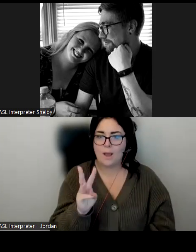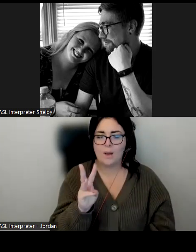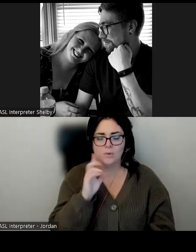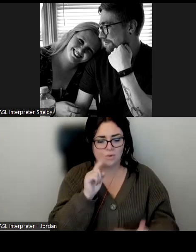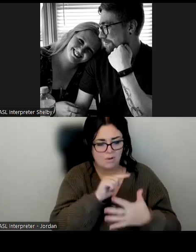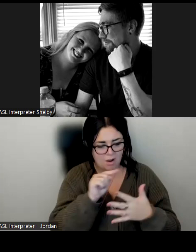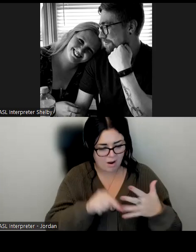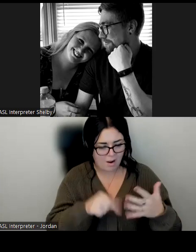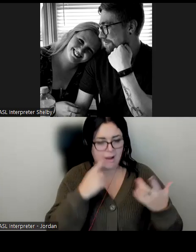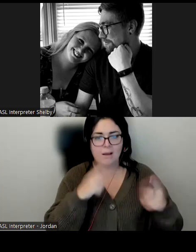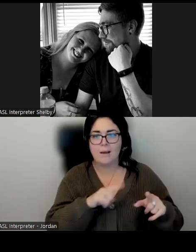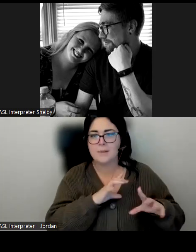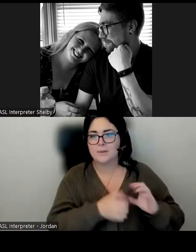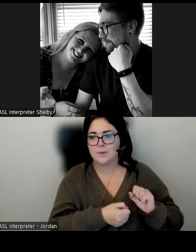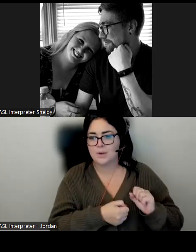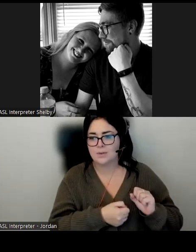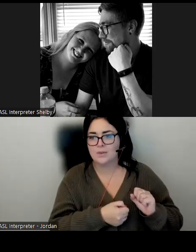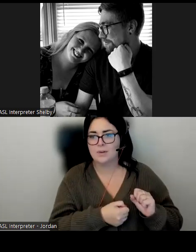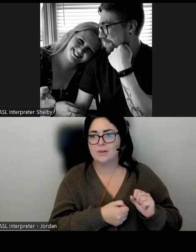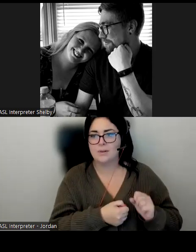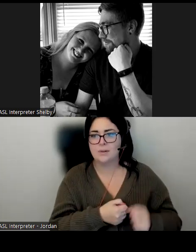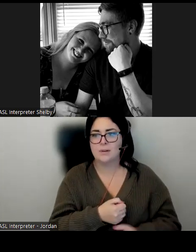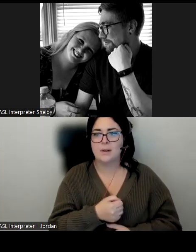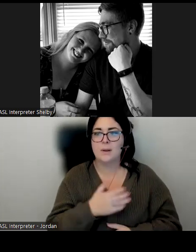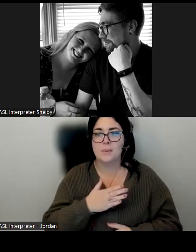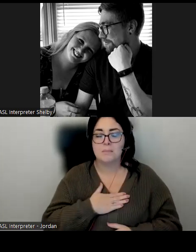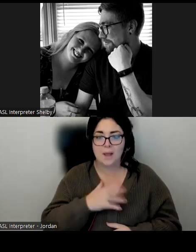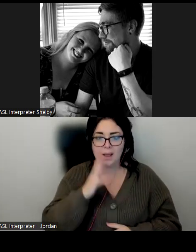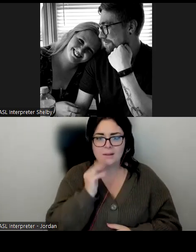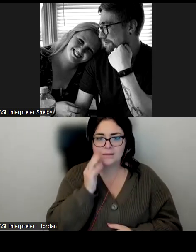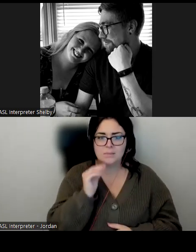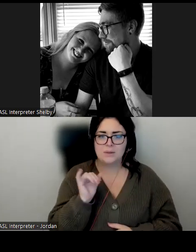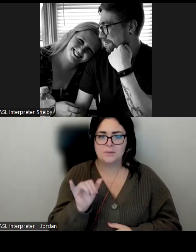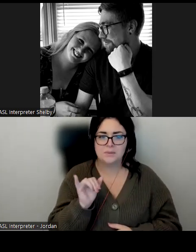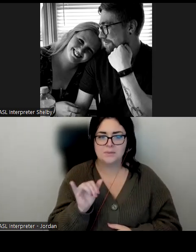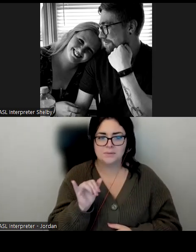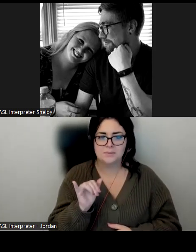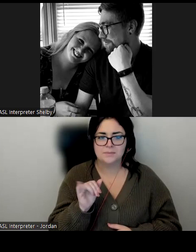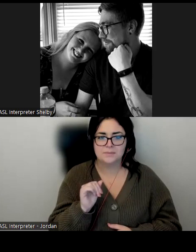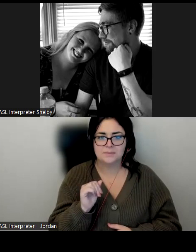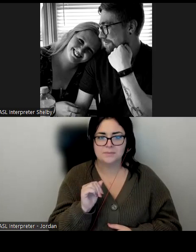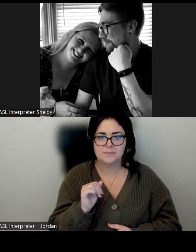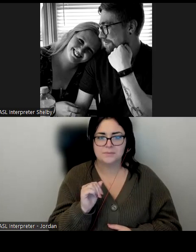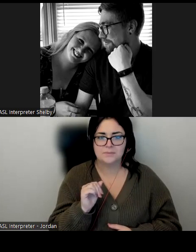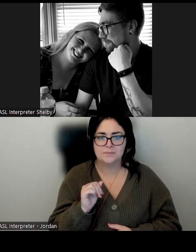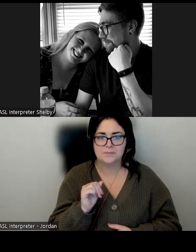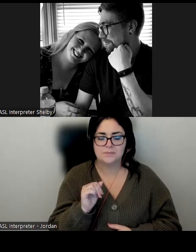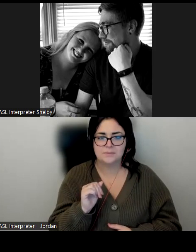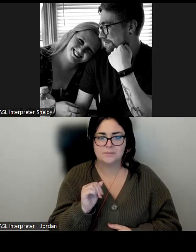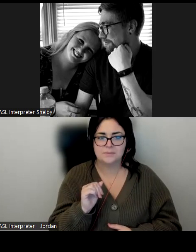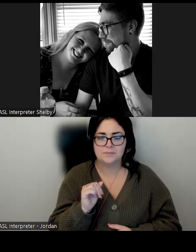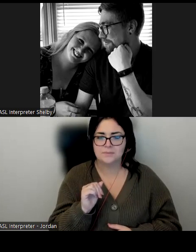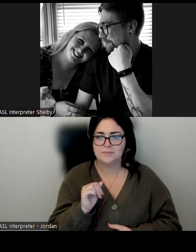to actually realize a lot of what I have been experiencing. It's not just me. It's there.